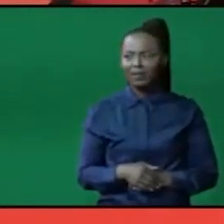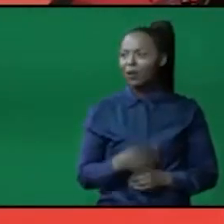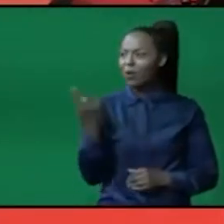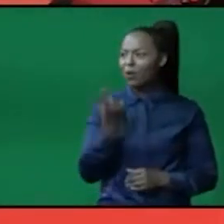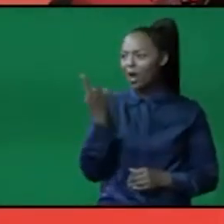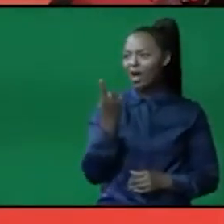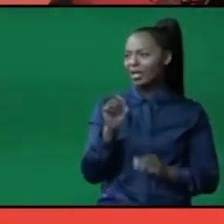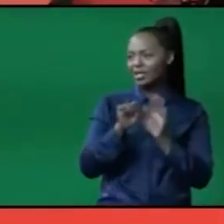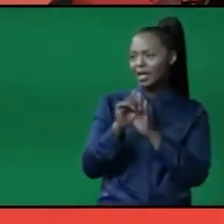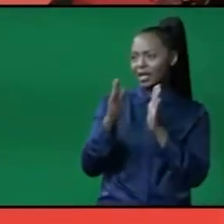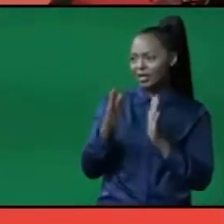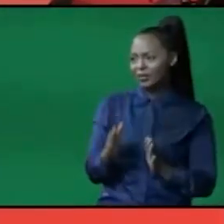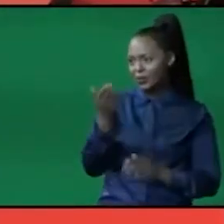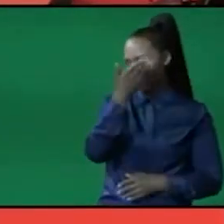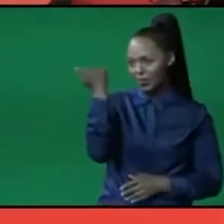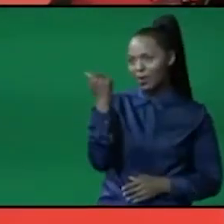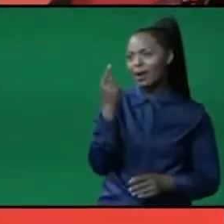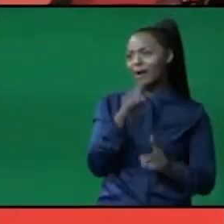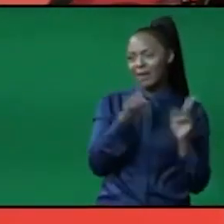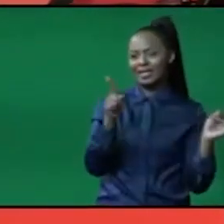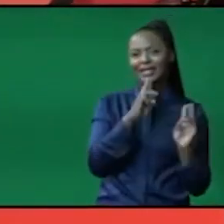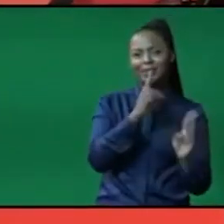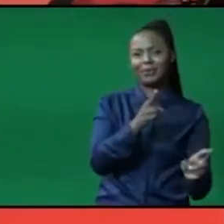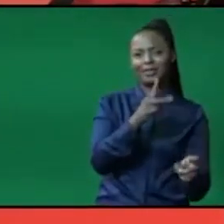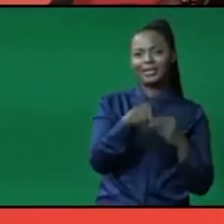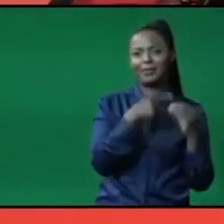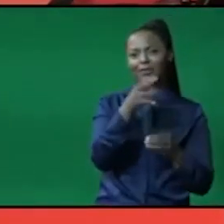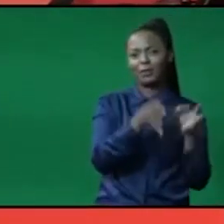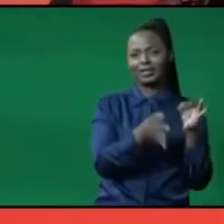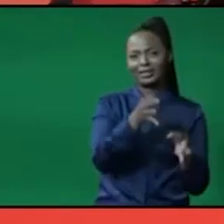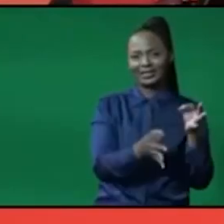know politics, but they report about politics.